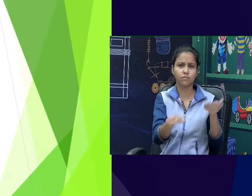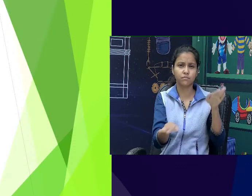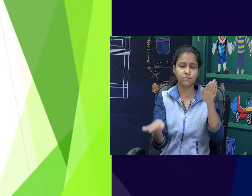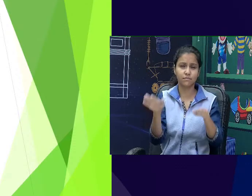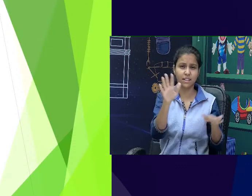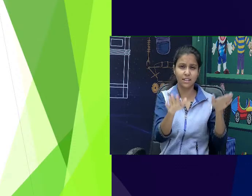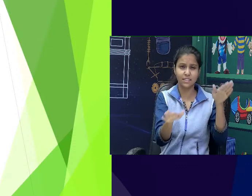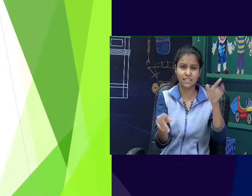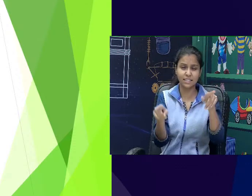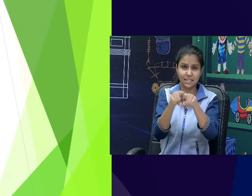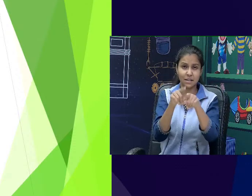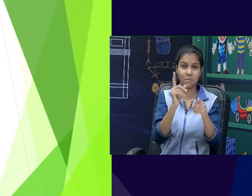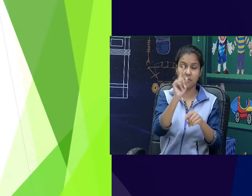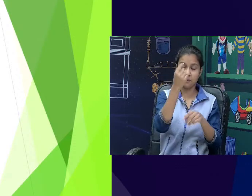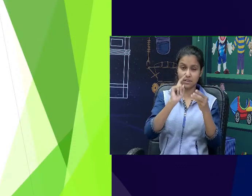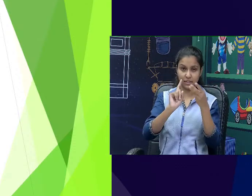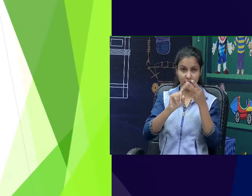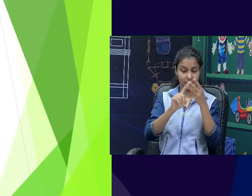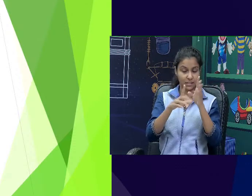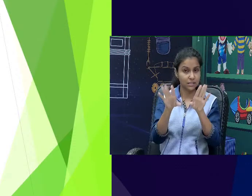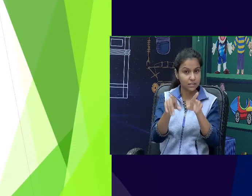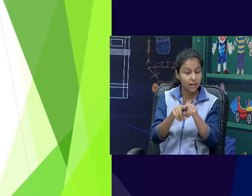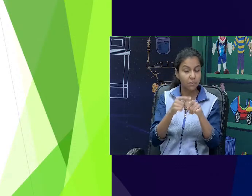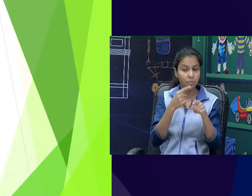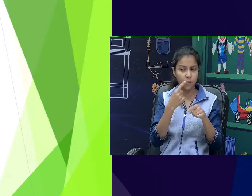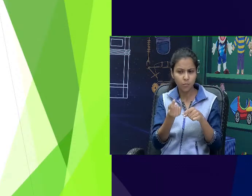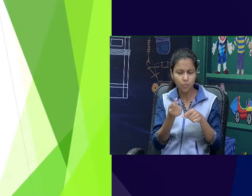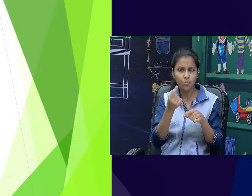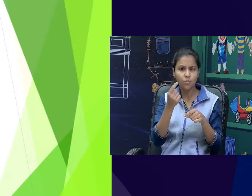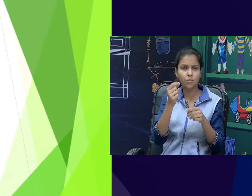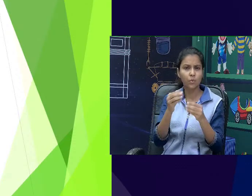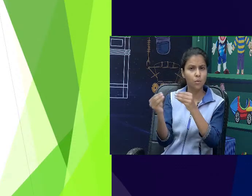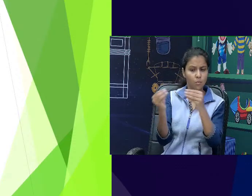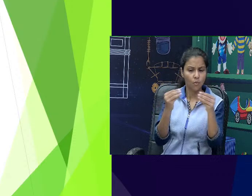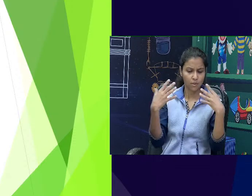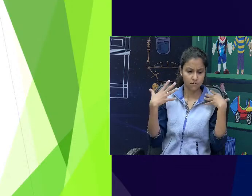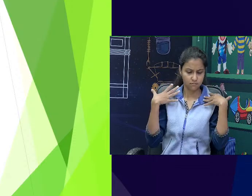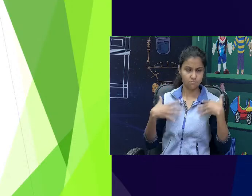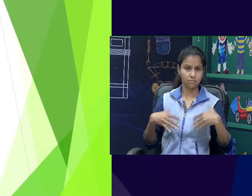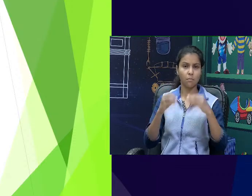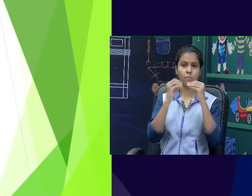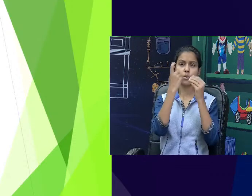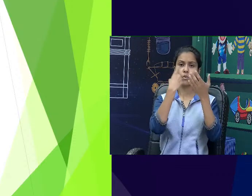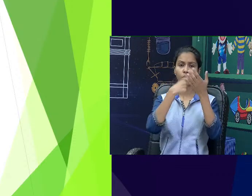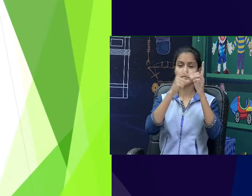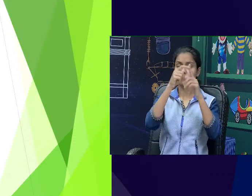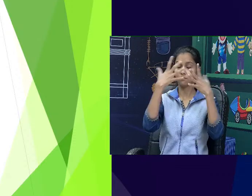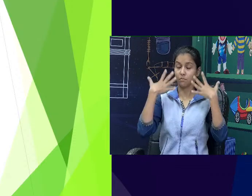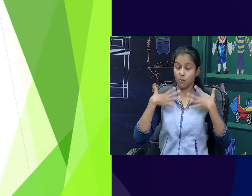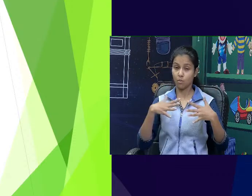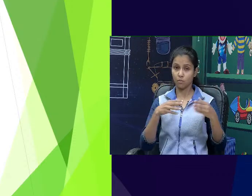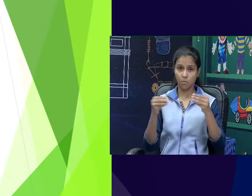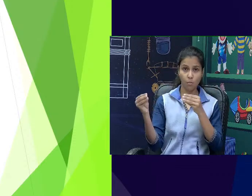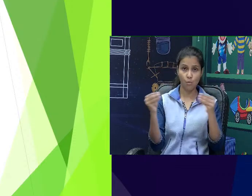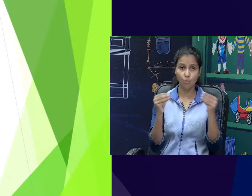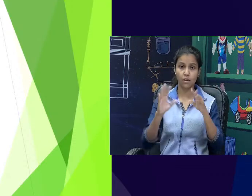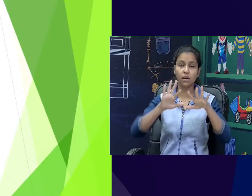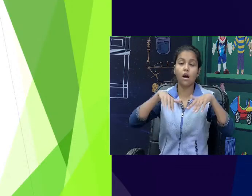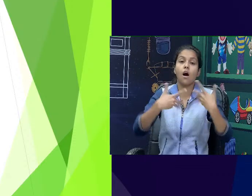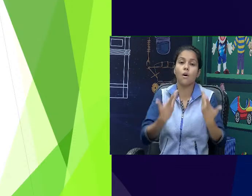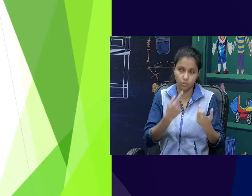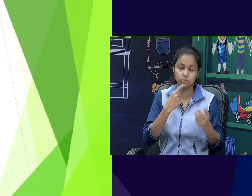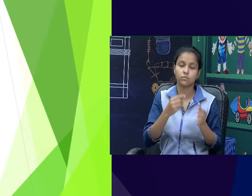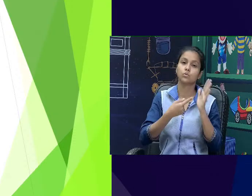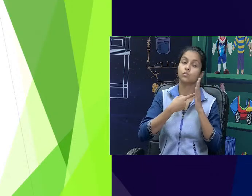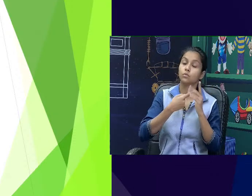the instructor taught the writer about moving his body parts inside the water. Firstly, the instructor taught